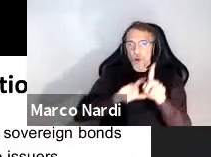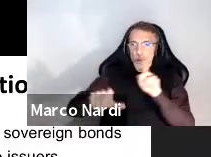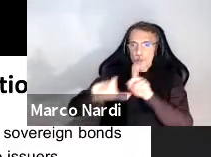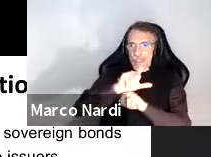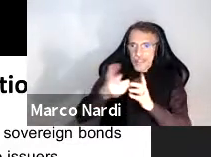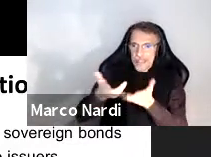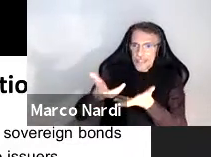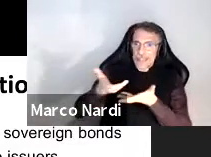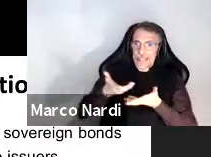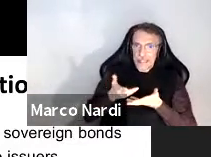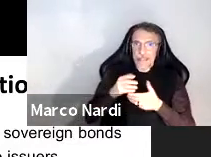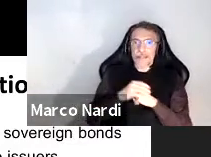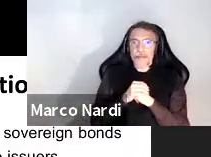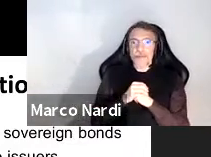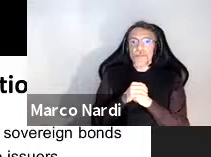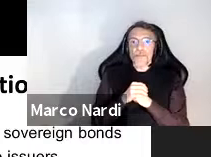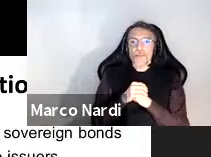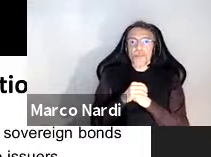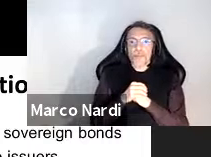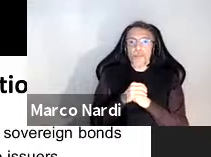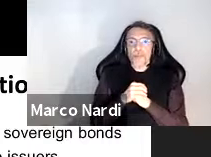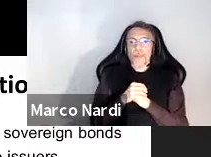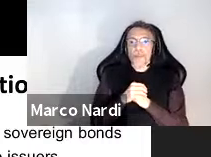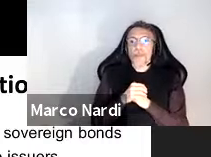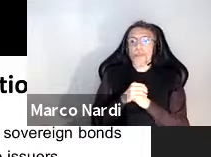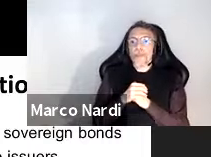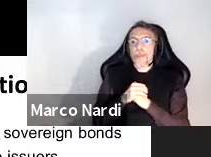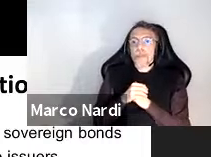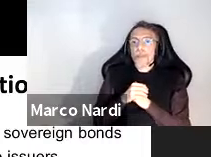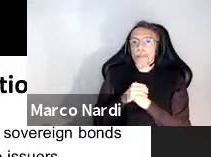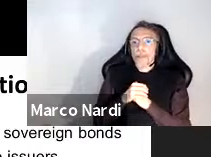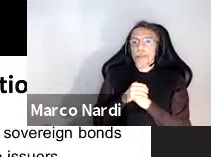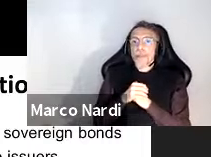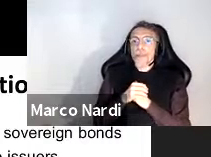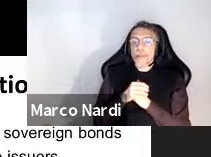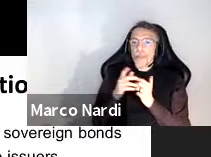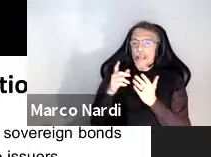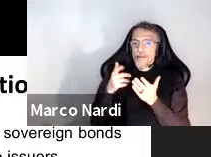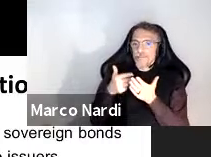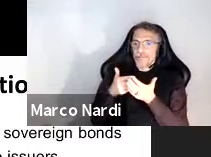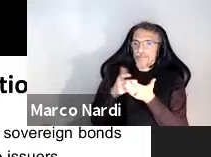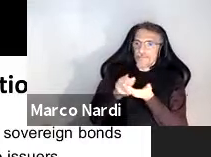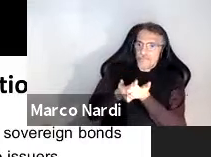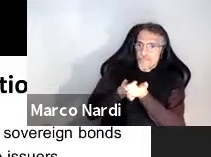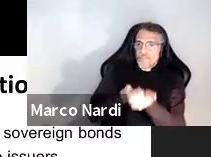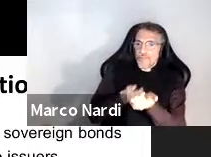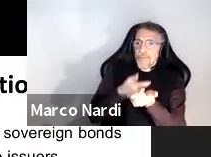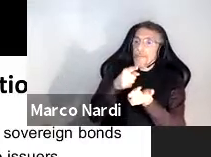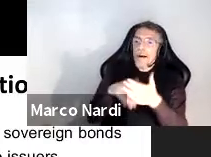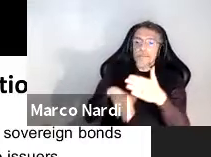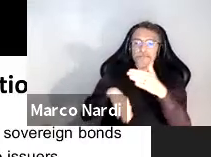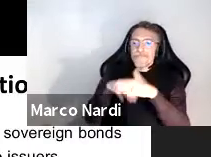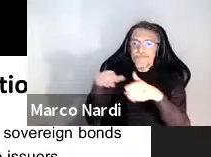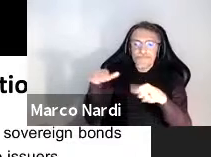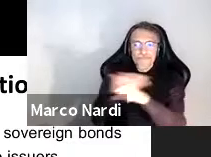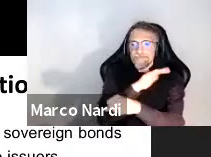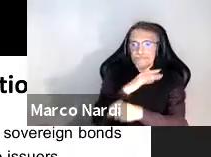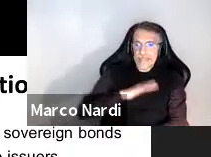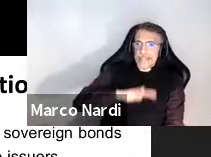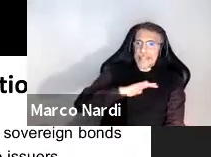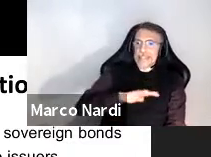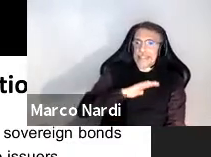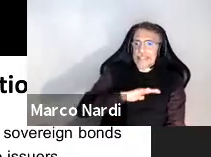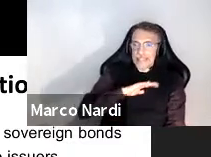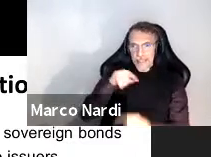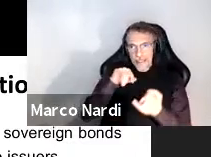provided, so far it appears not to be enough to meet the needs of the